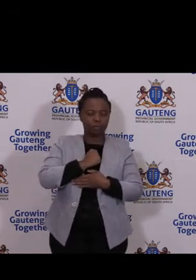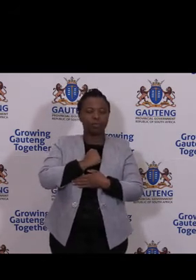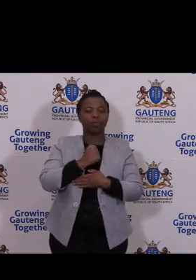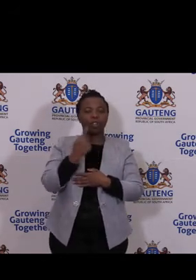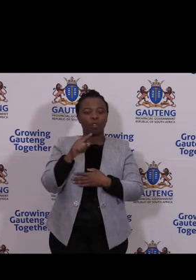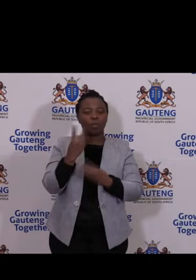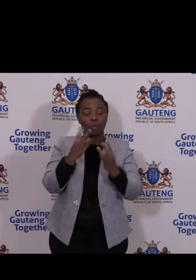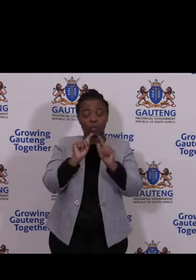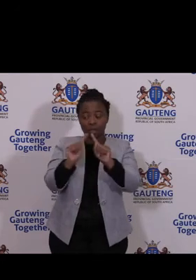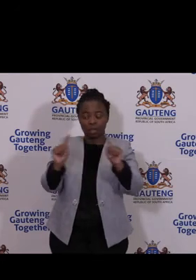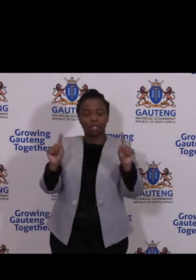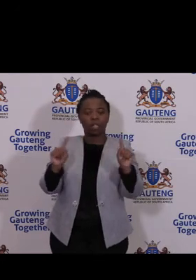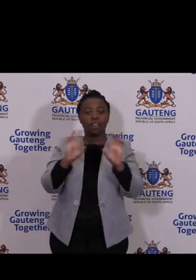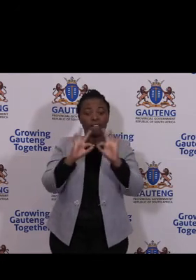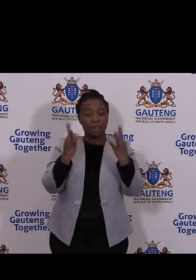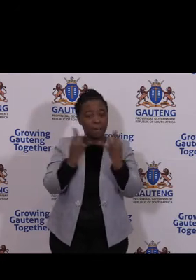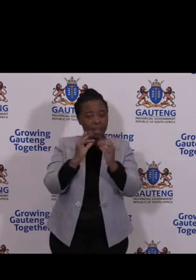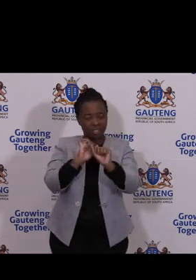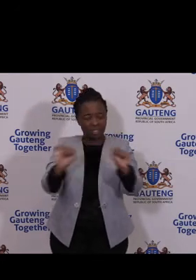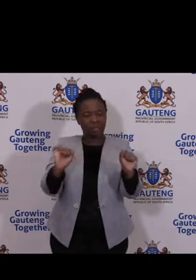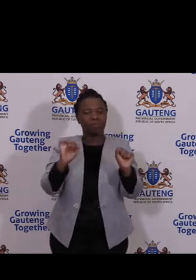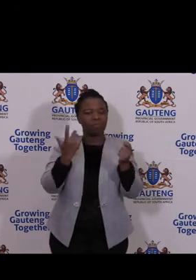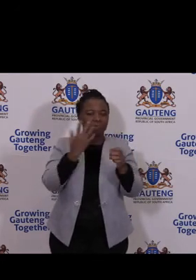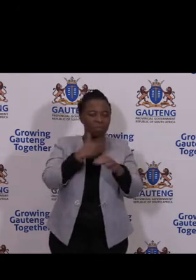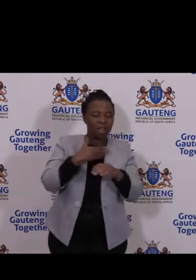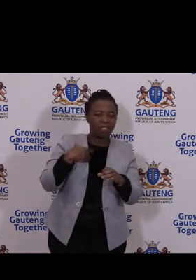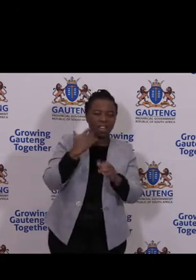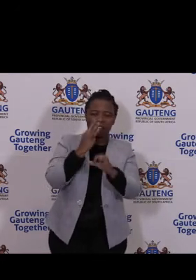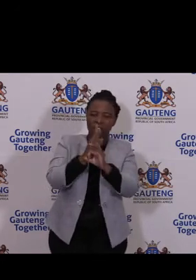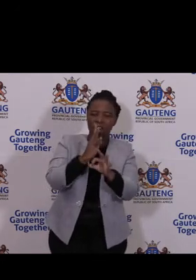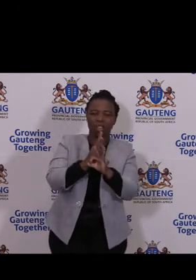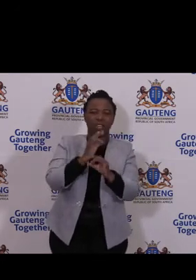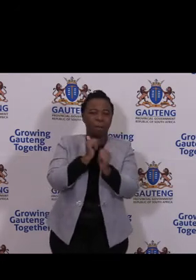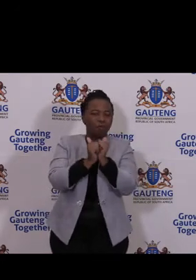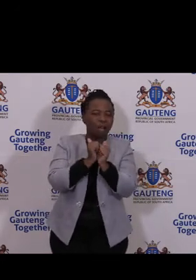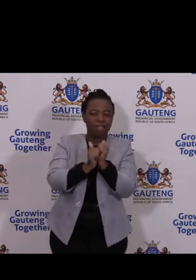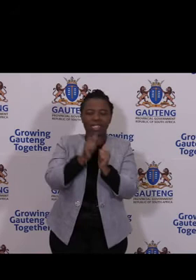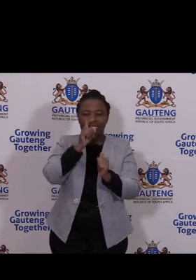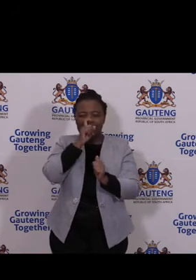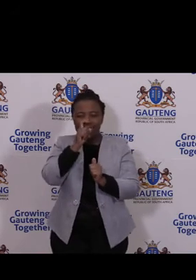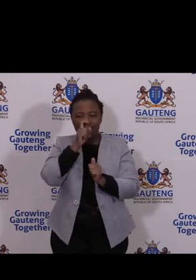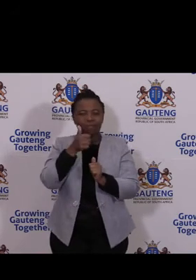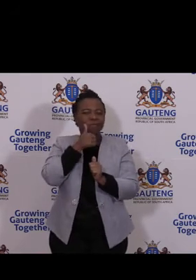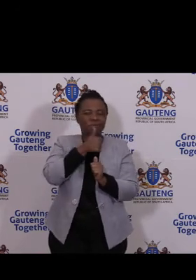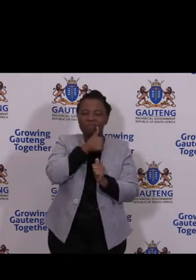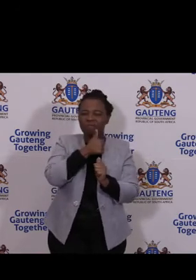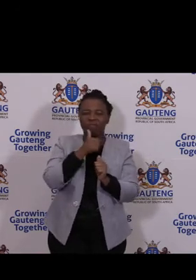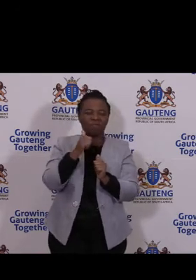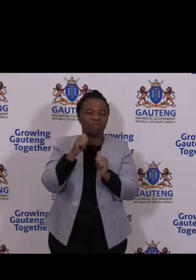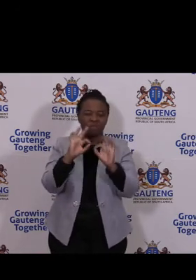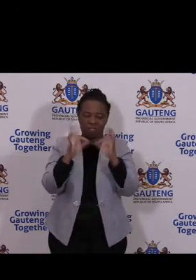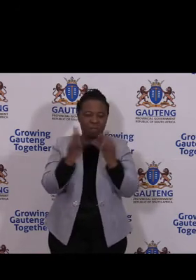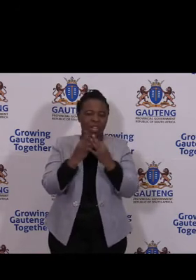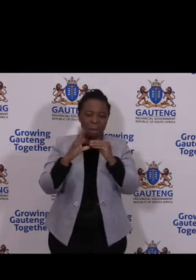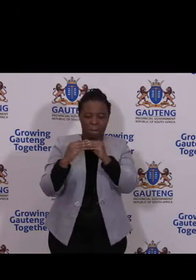their loved ones, who have lost their mothers, fathers, brothers, sisters, cousins, and relatives in this